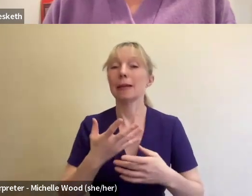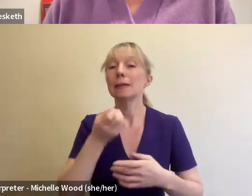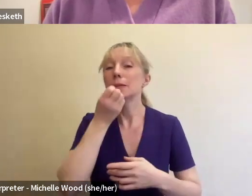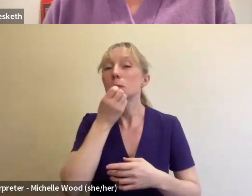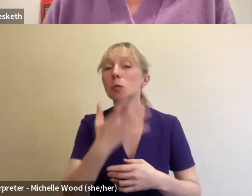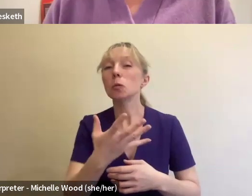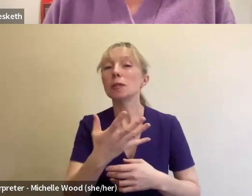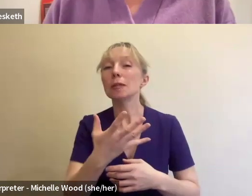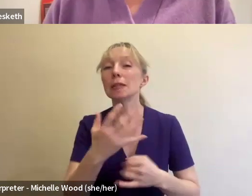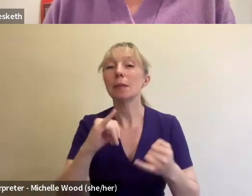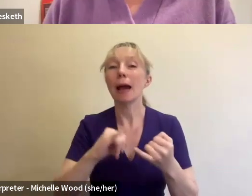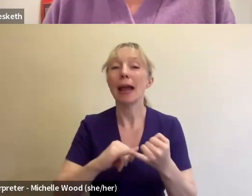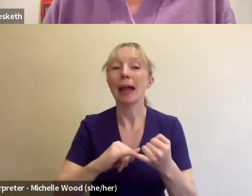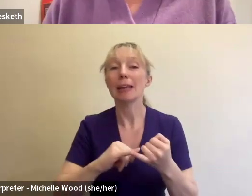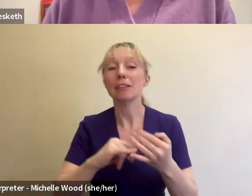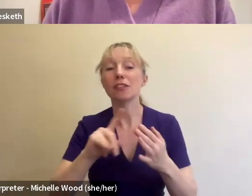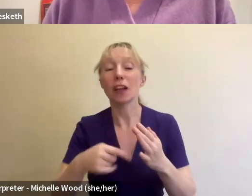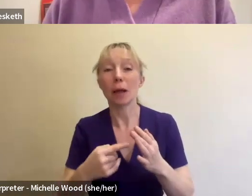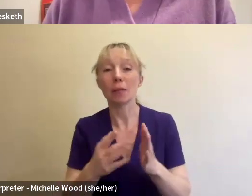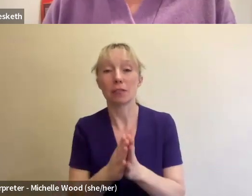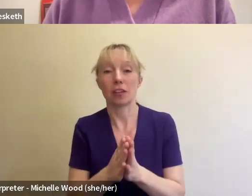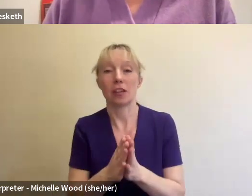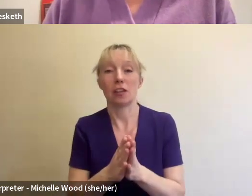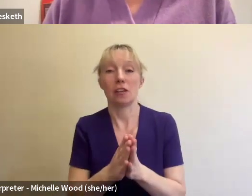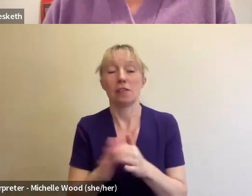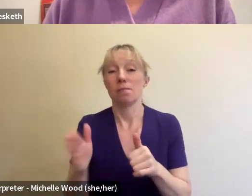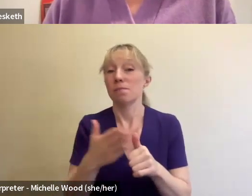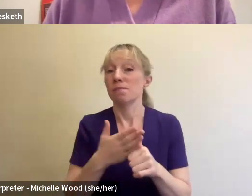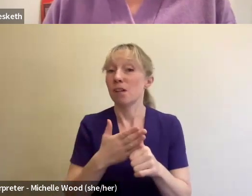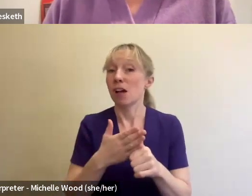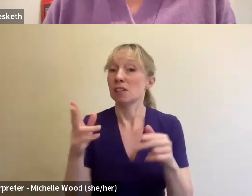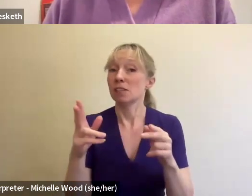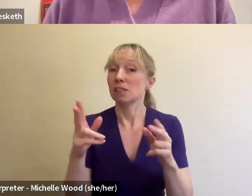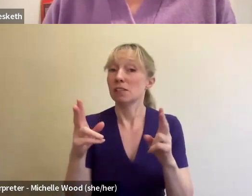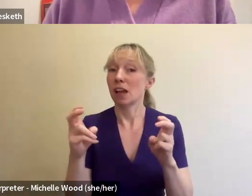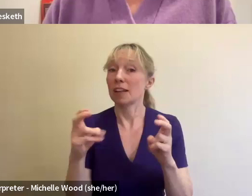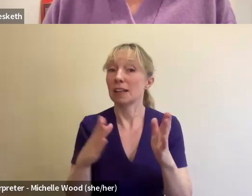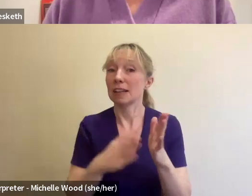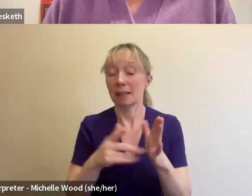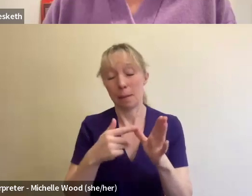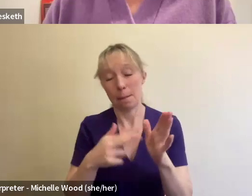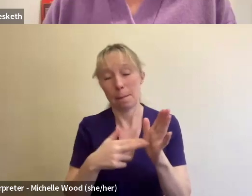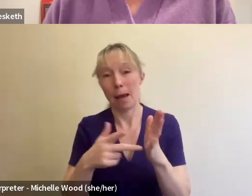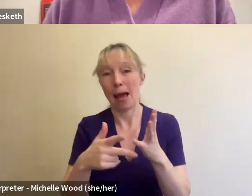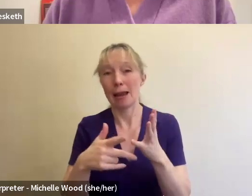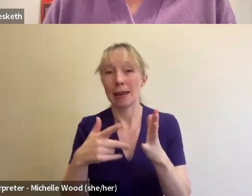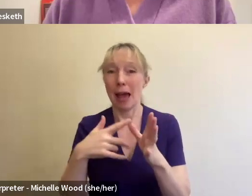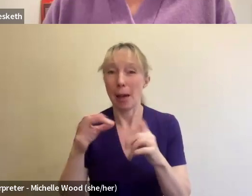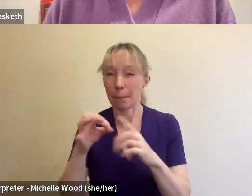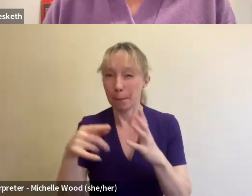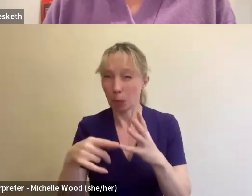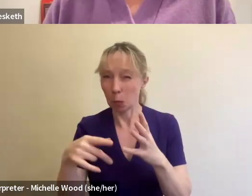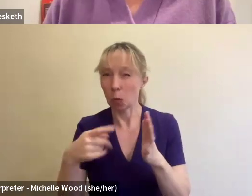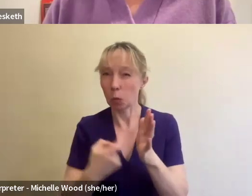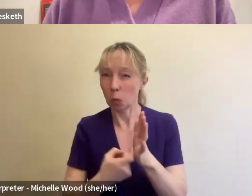poet S. Vijayalakshmi. The original Tamil title of the poem is Vanappu. In her